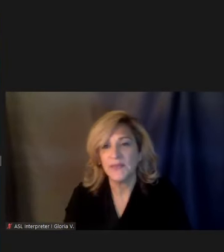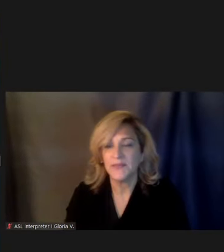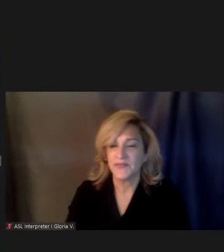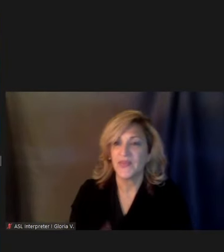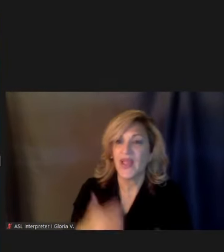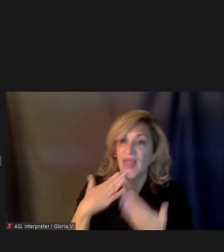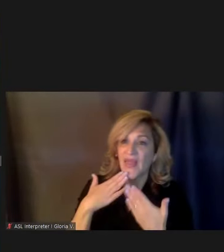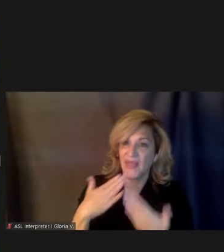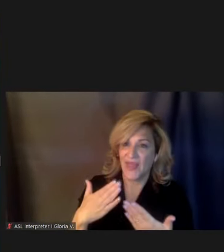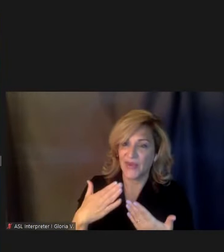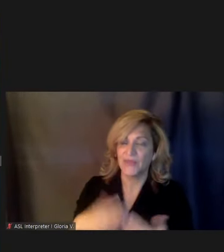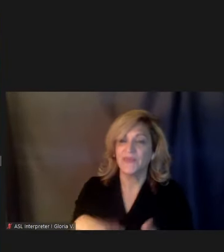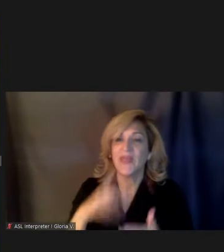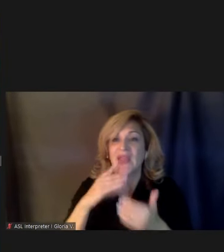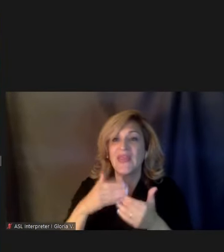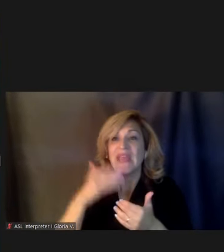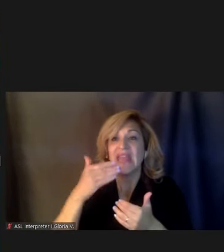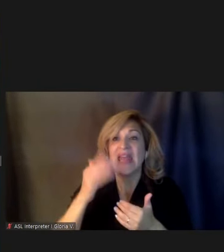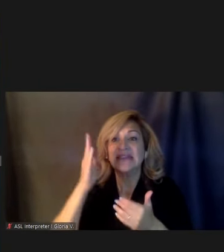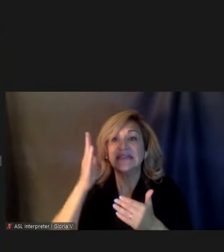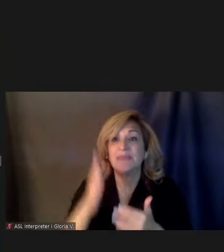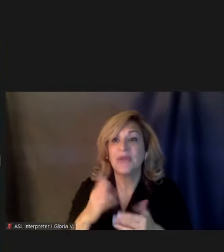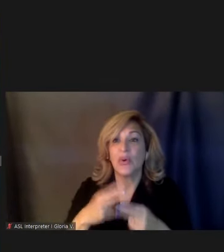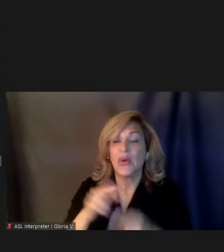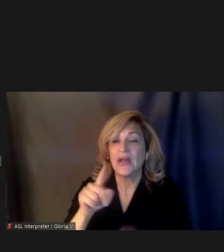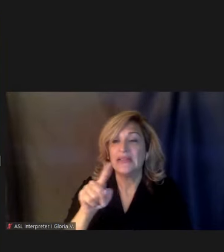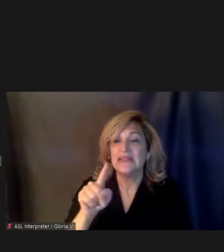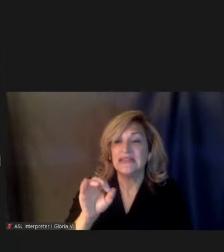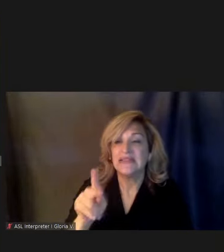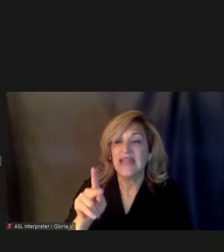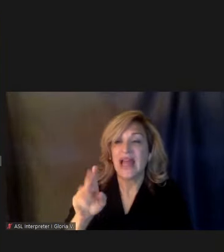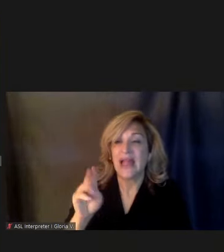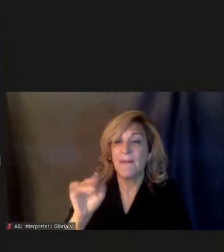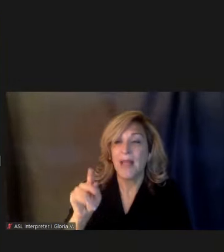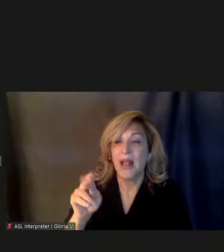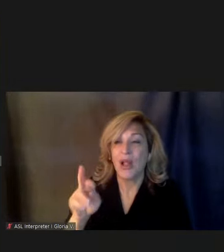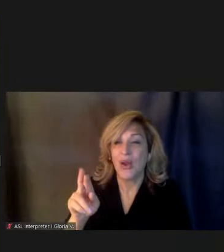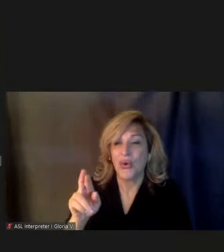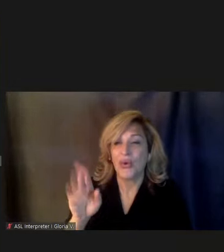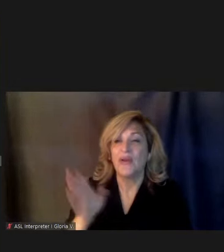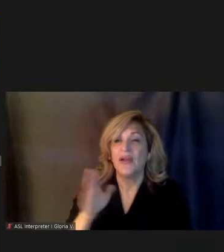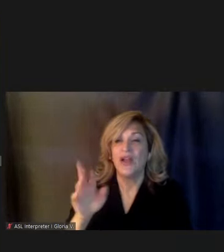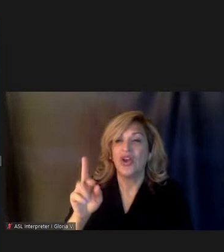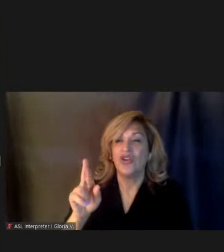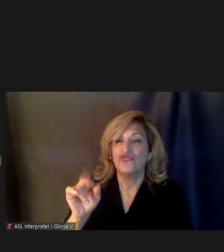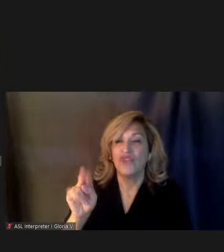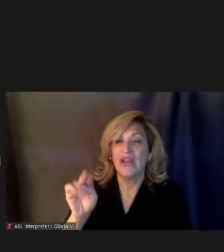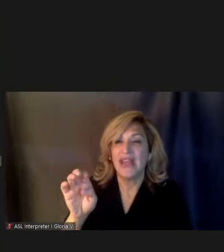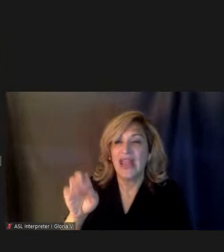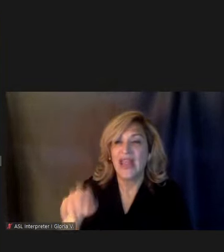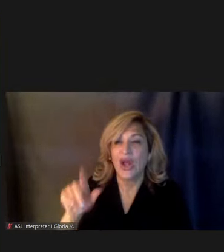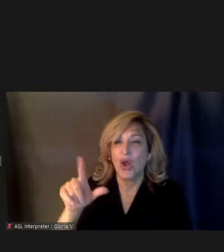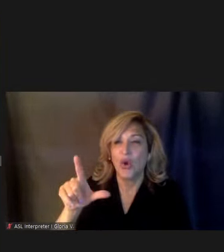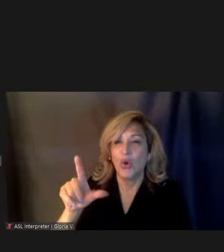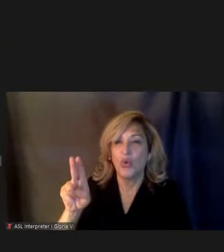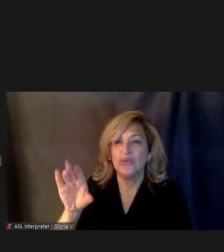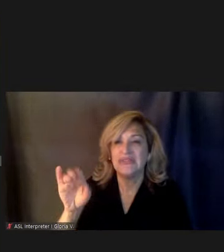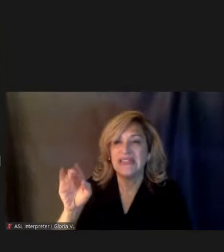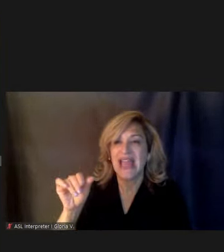Our next speaker is Zach Miller, followed by Renee Luciano.